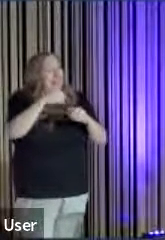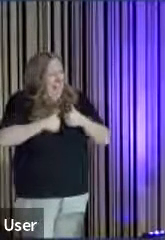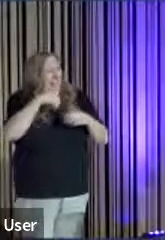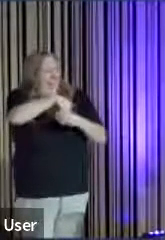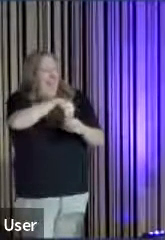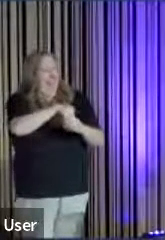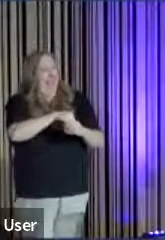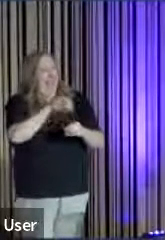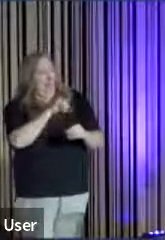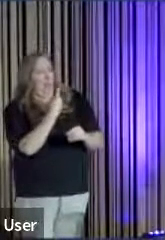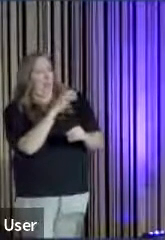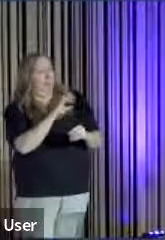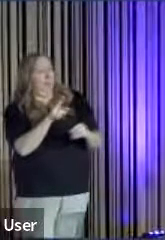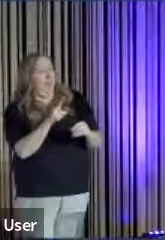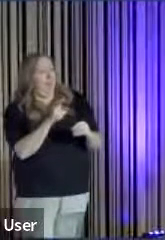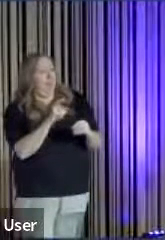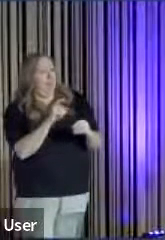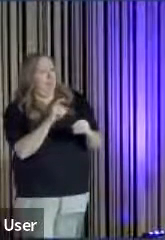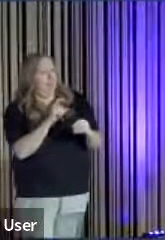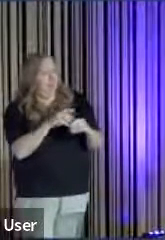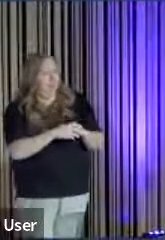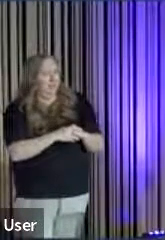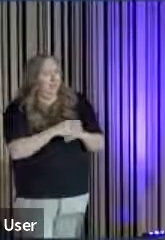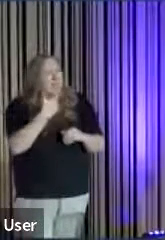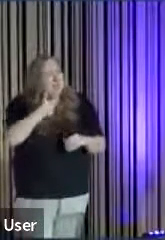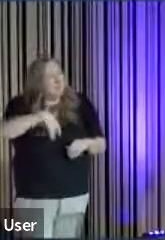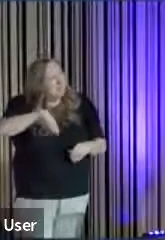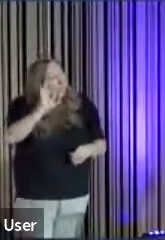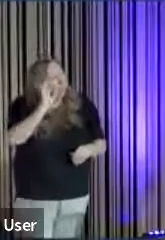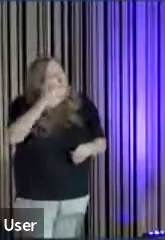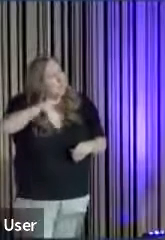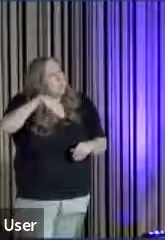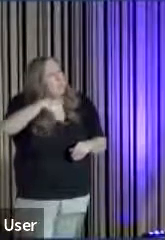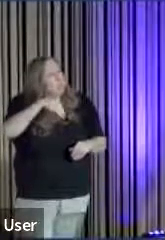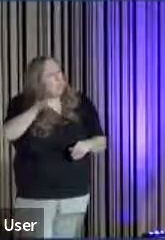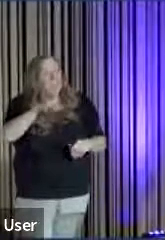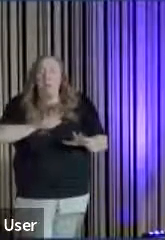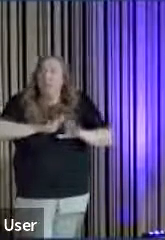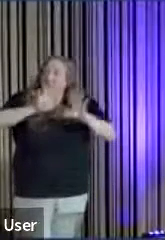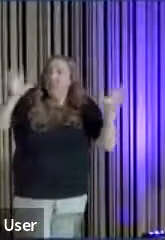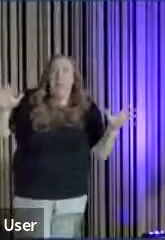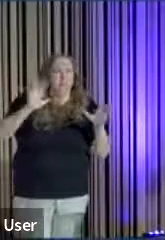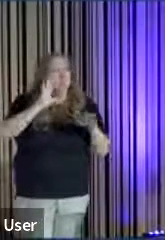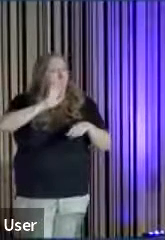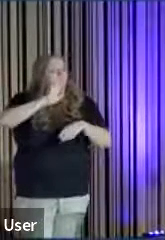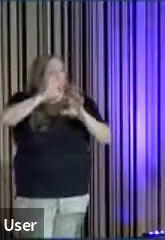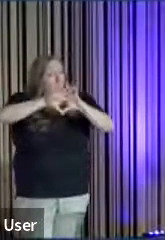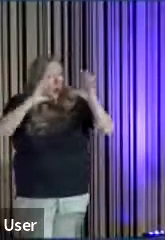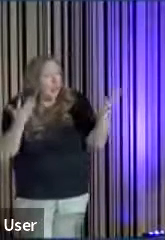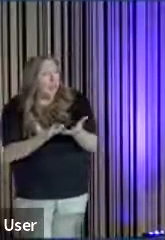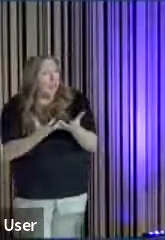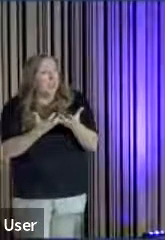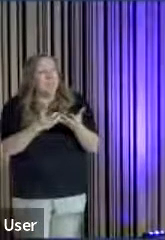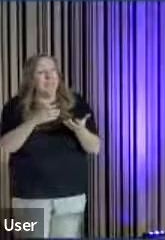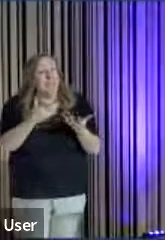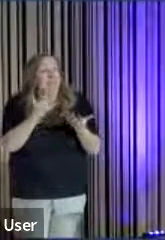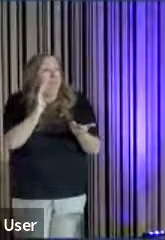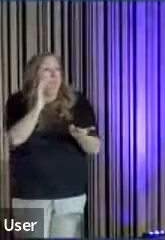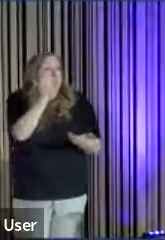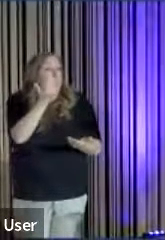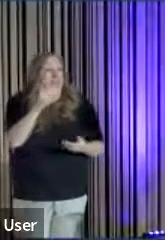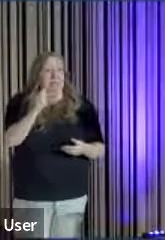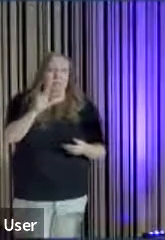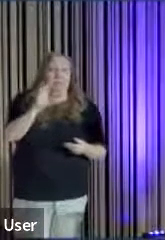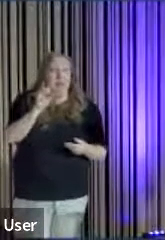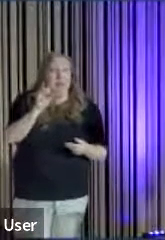And we're very surprised to find this, sort of globally in our data set. And, so presumably symbiodinium, it doesn't just